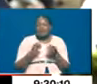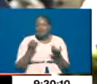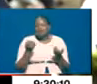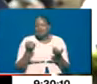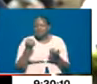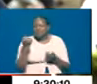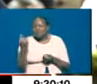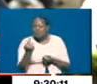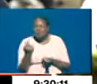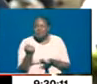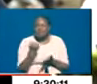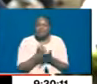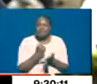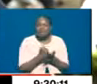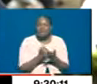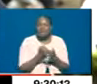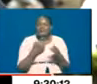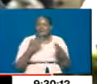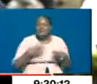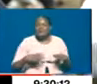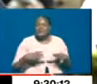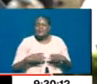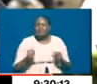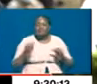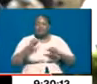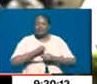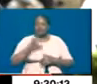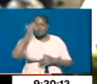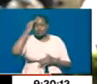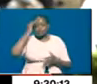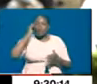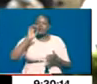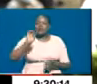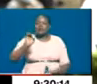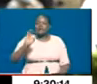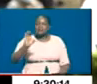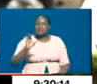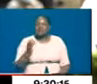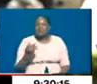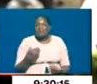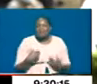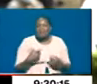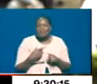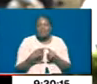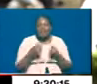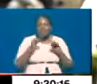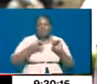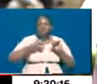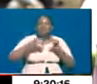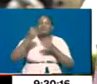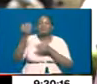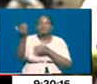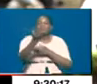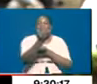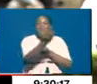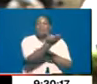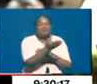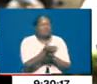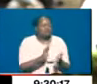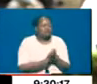in offices. People in suits are the ones who know what the ESC is, East African community. But if you go out there,